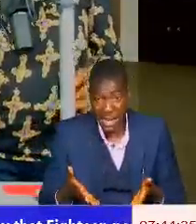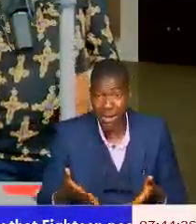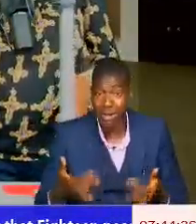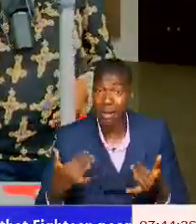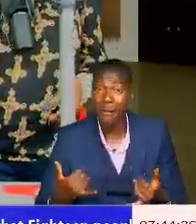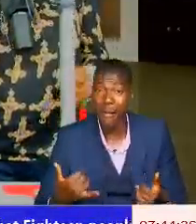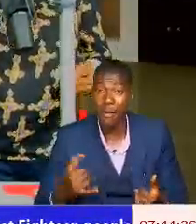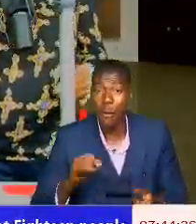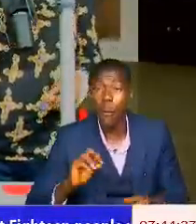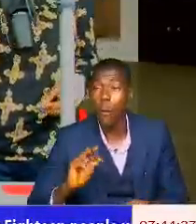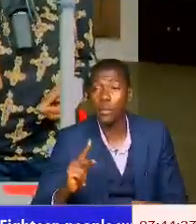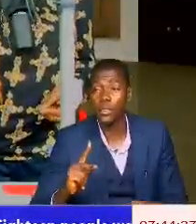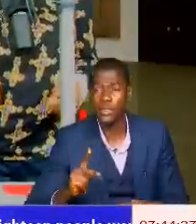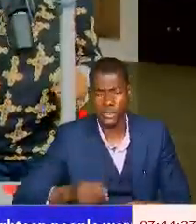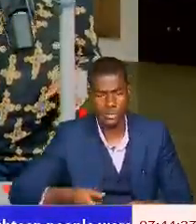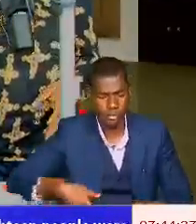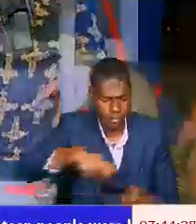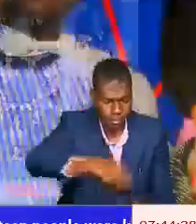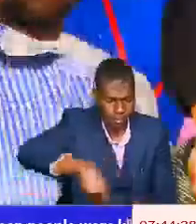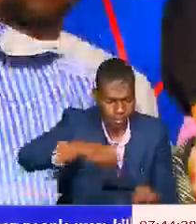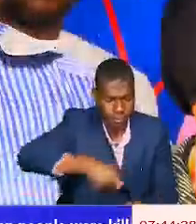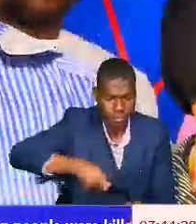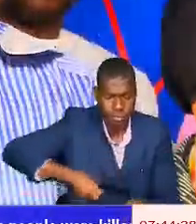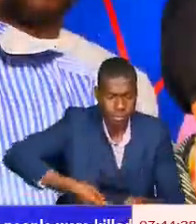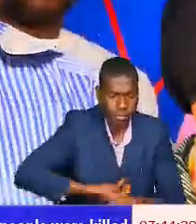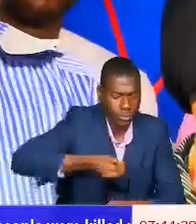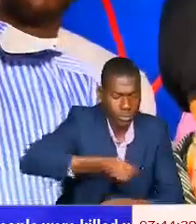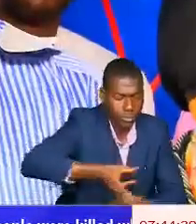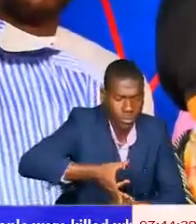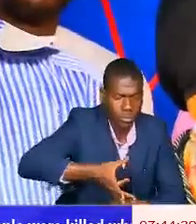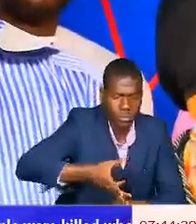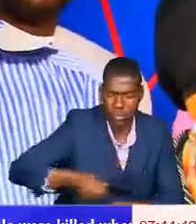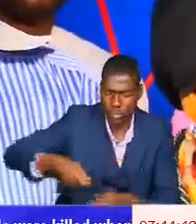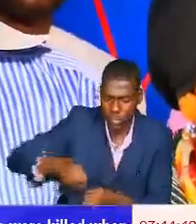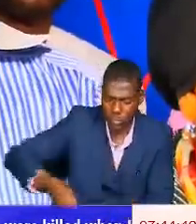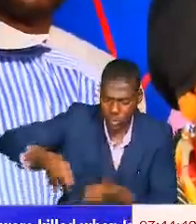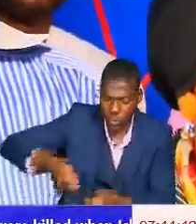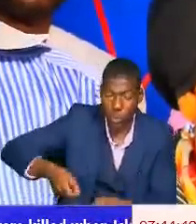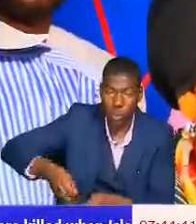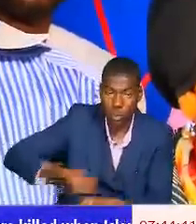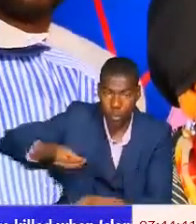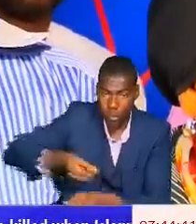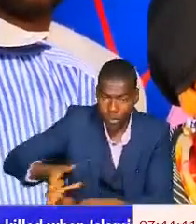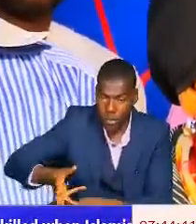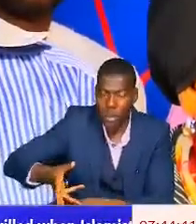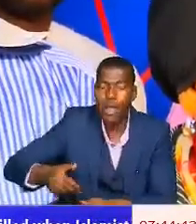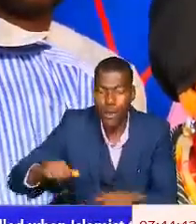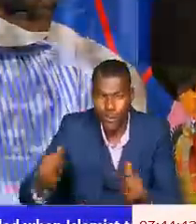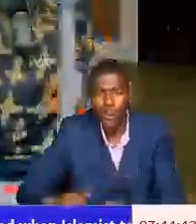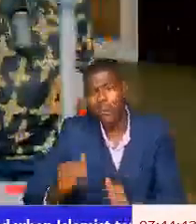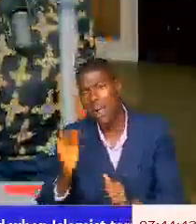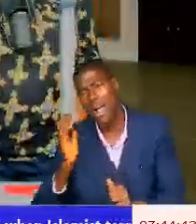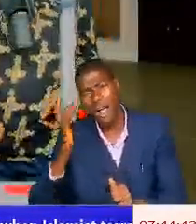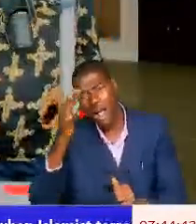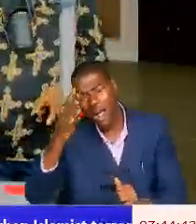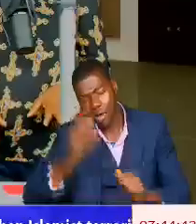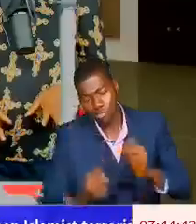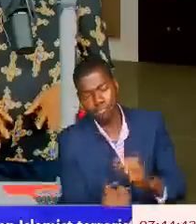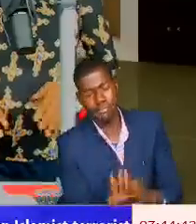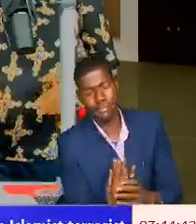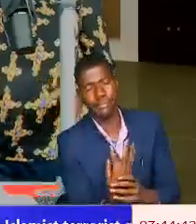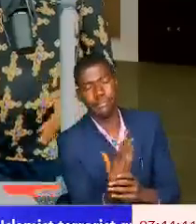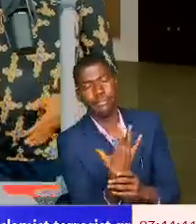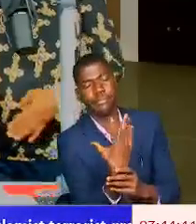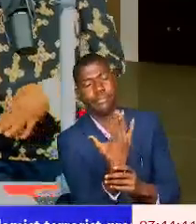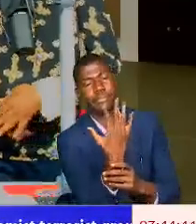an opportunity to think waiting I go fee drop for ground, waiting I go fee invest, waiting I go fee train myself achieve, waiting I go fee help person do. We be